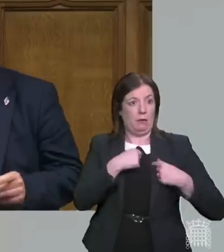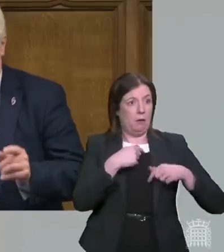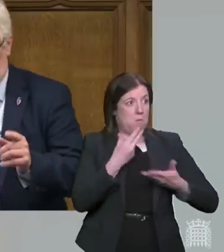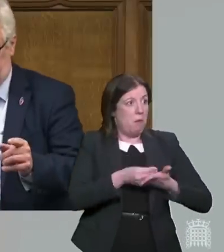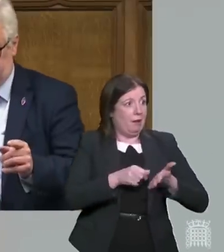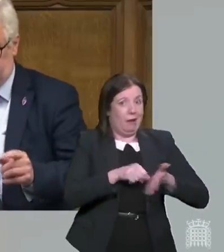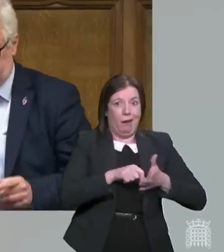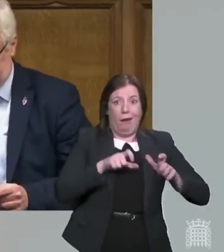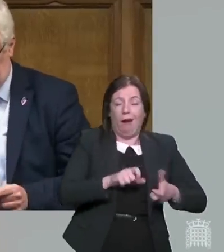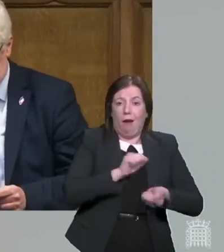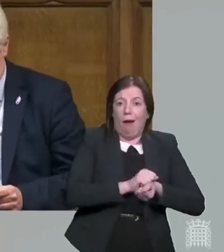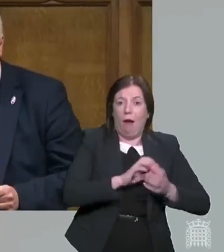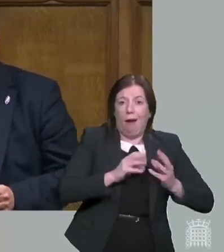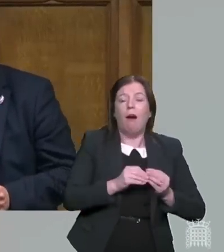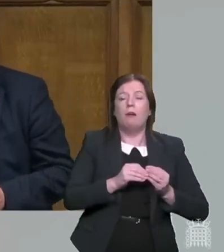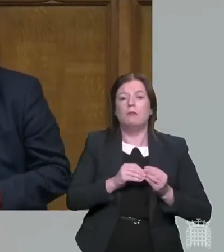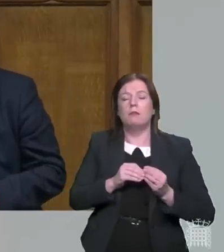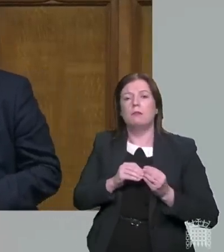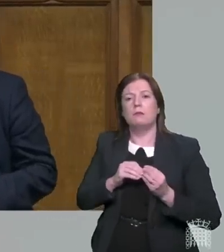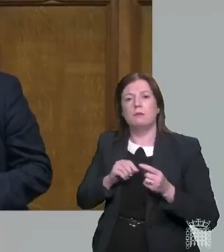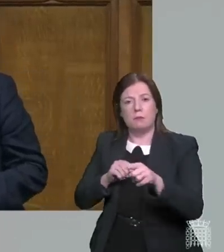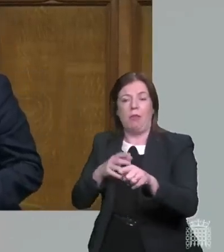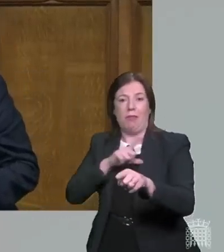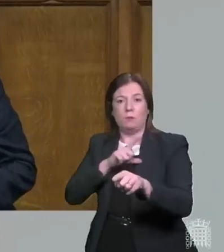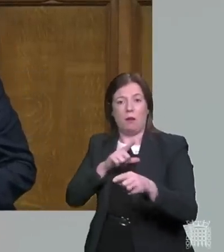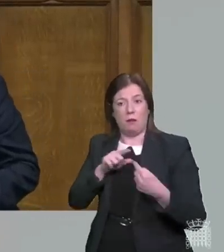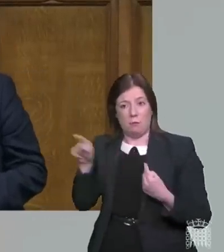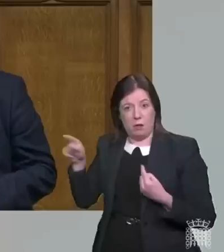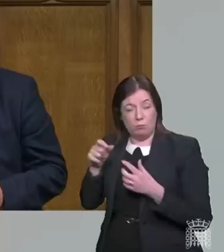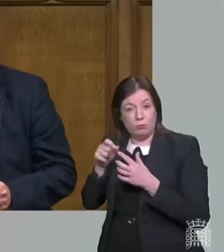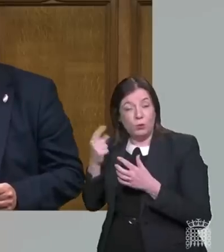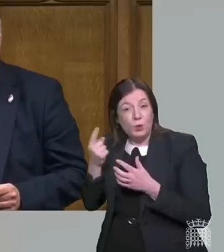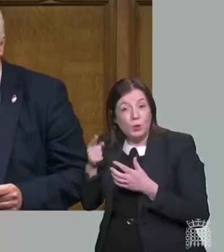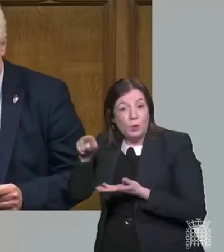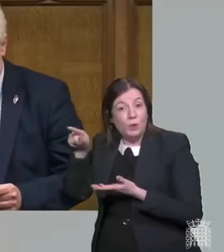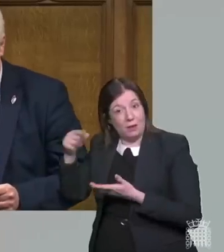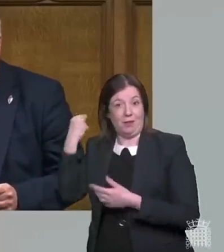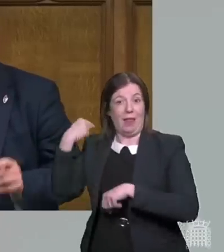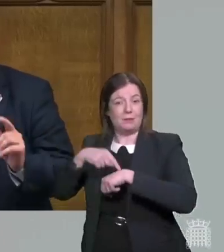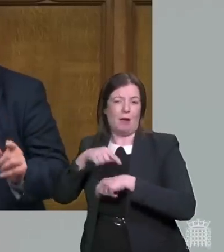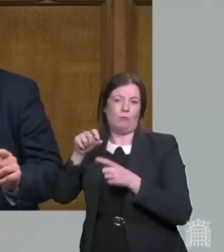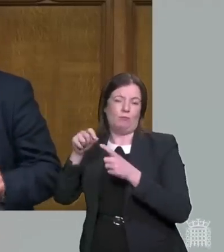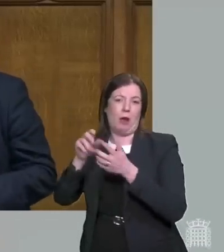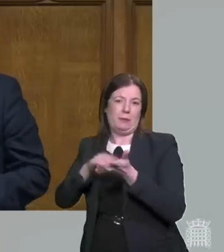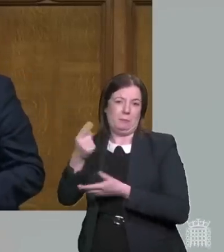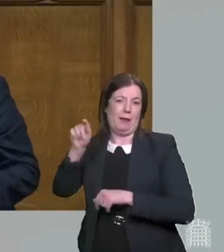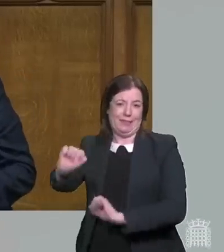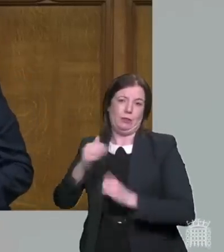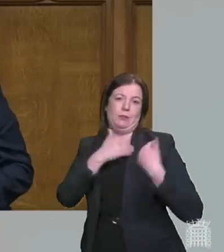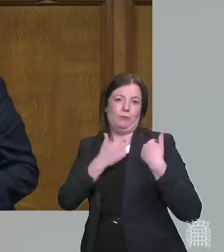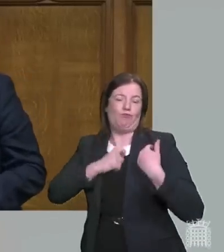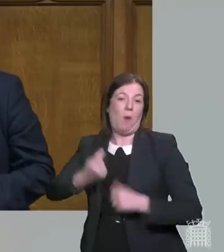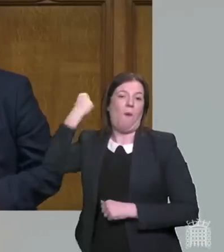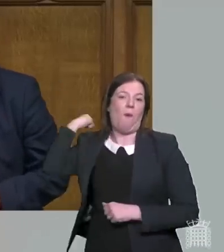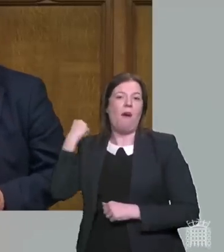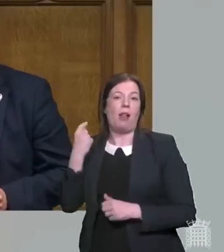Treasury when the Prime Minister was Chancellor. Prigozhin's English lawyers wrote that serving notice on Higgins, and I quote, will